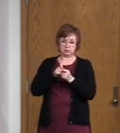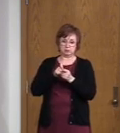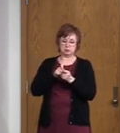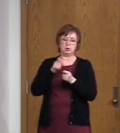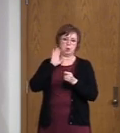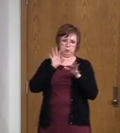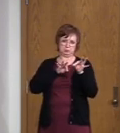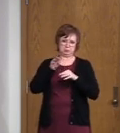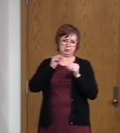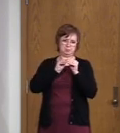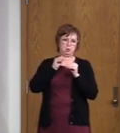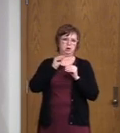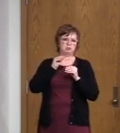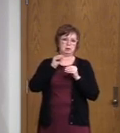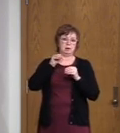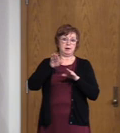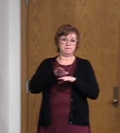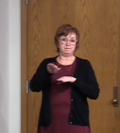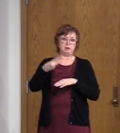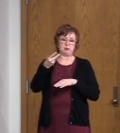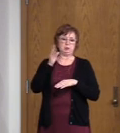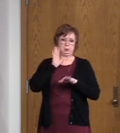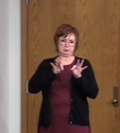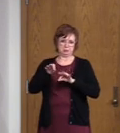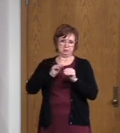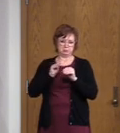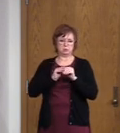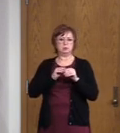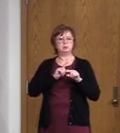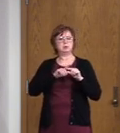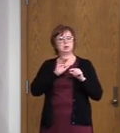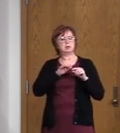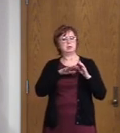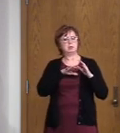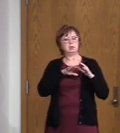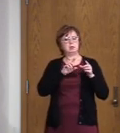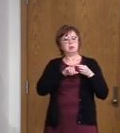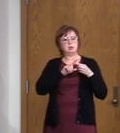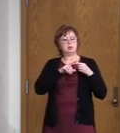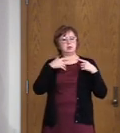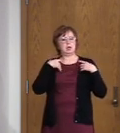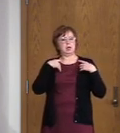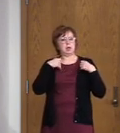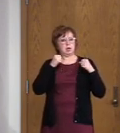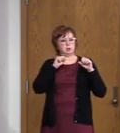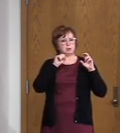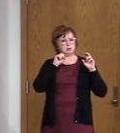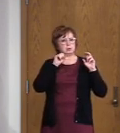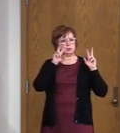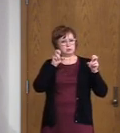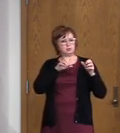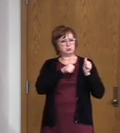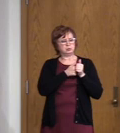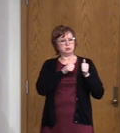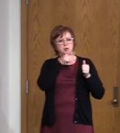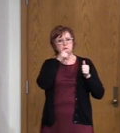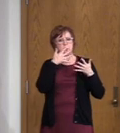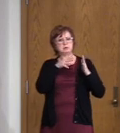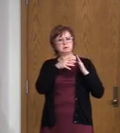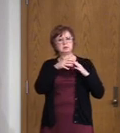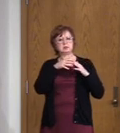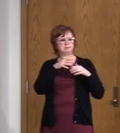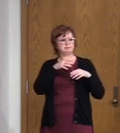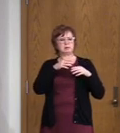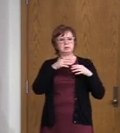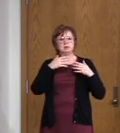phase 2 comes to fruition. But certainly those vulnerable populations in organ transplant, certain cancers, those with severe respiratory conditions, as